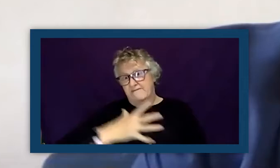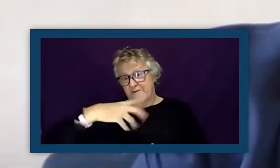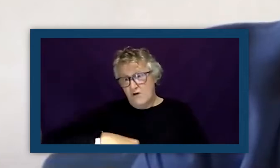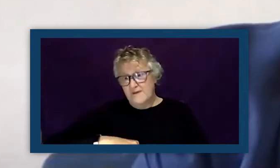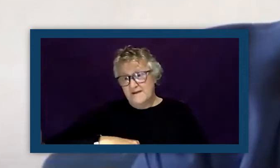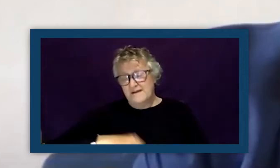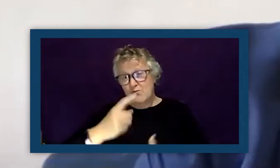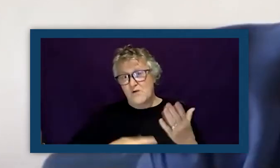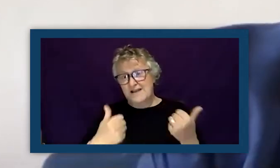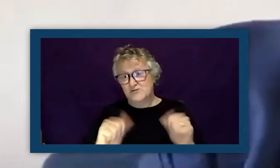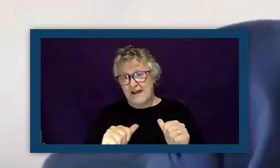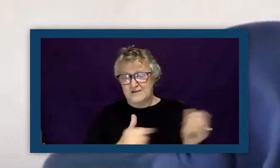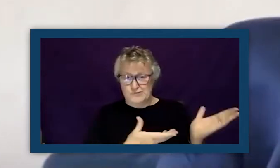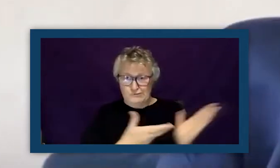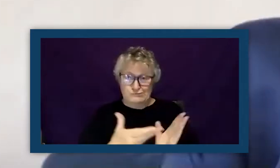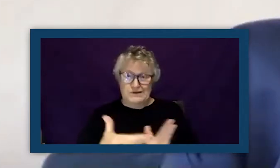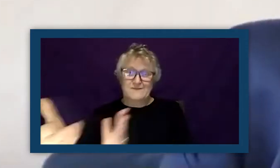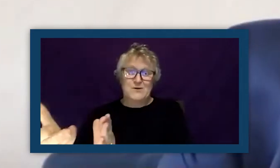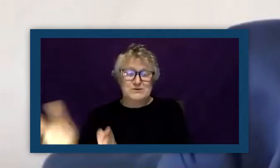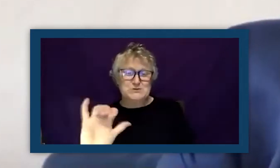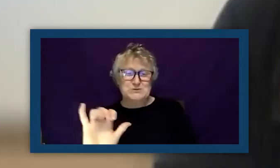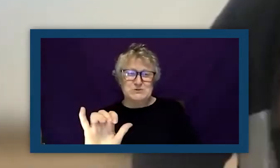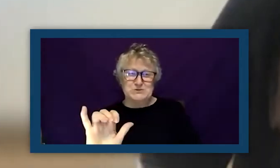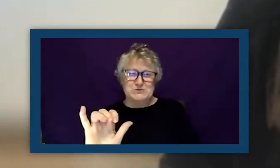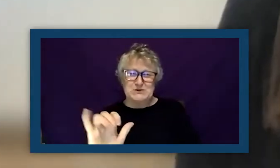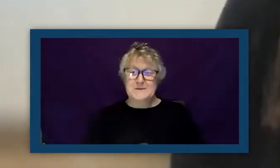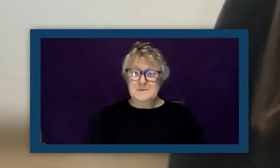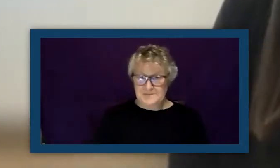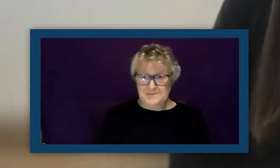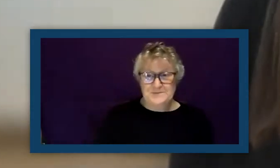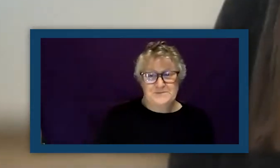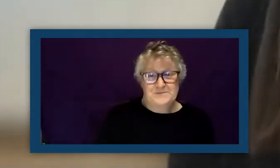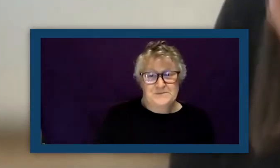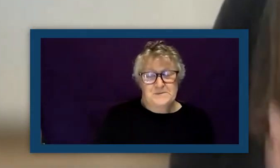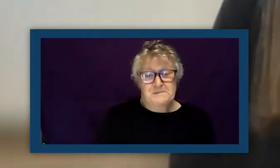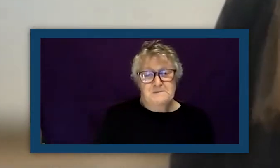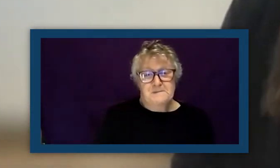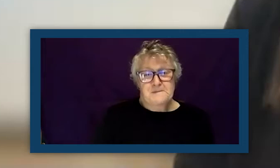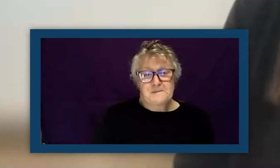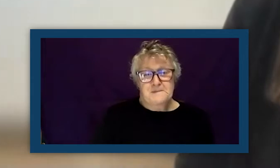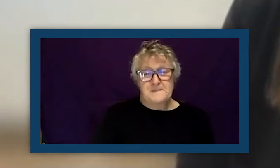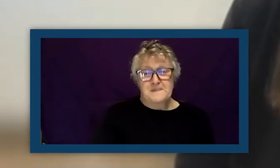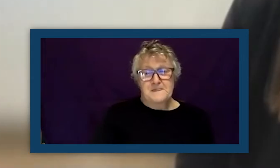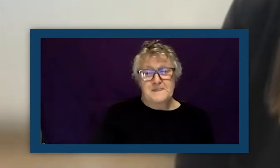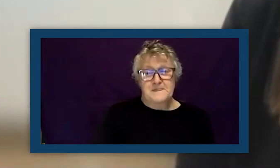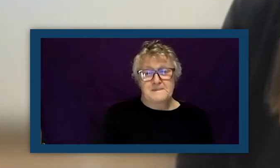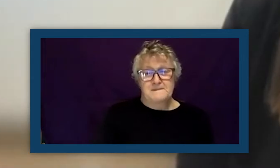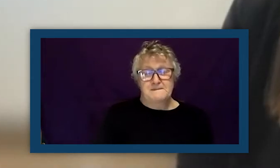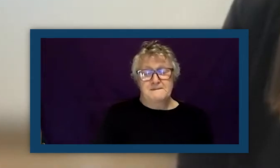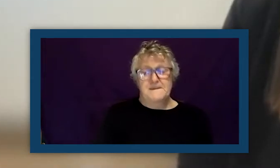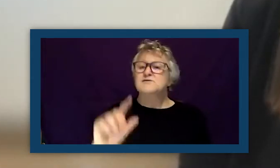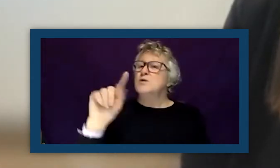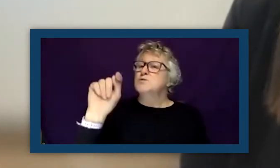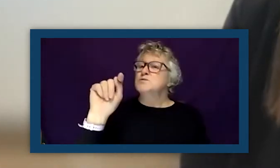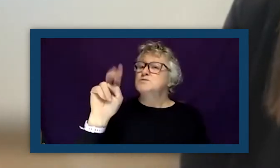try to pay it forward with as well. Thank you so much, Arif. So Tony, I'm gonna go to you and ask you